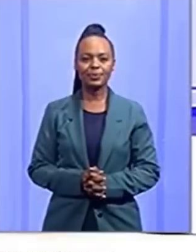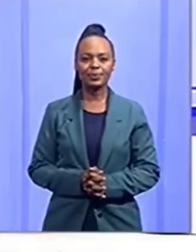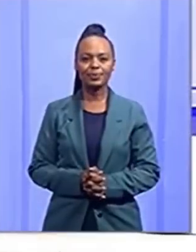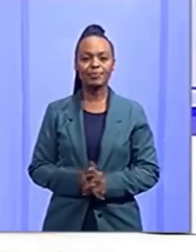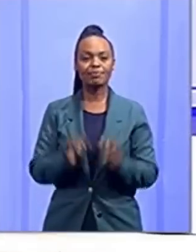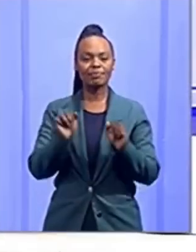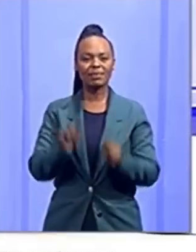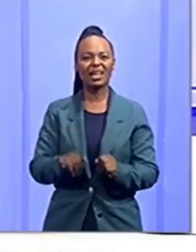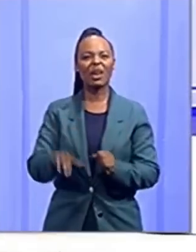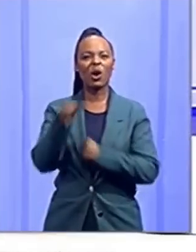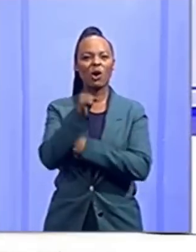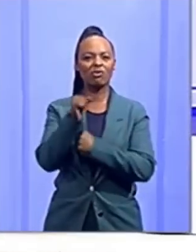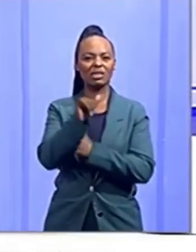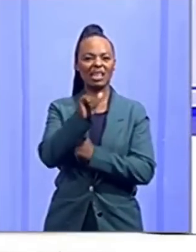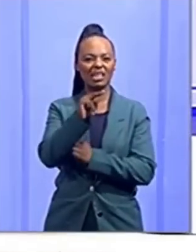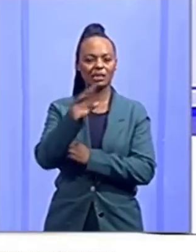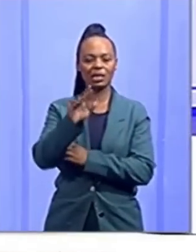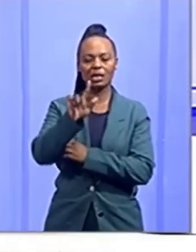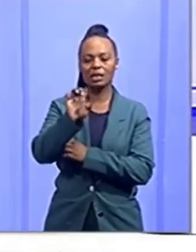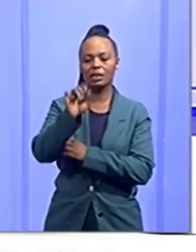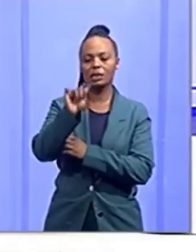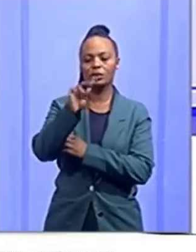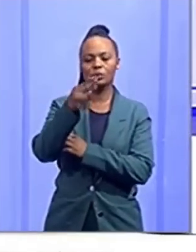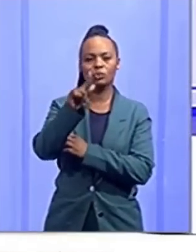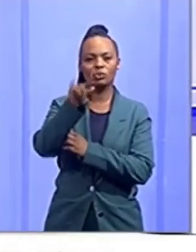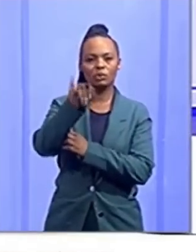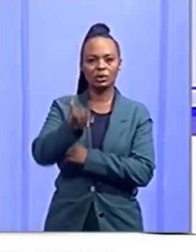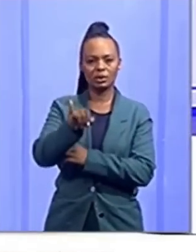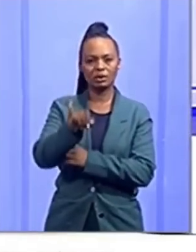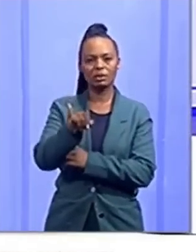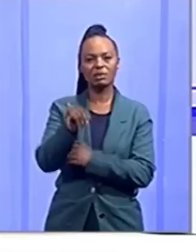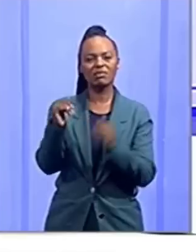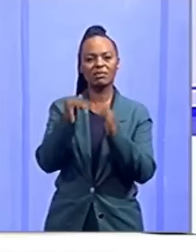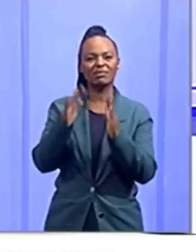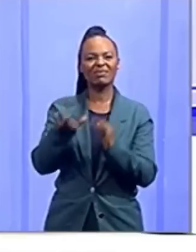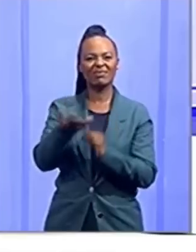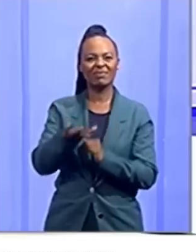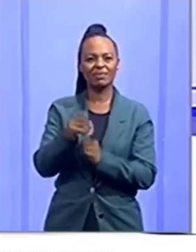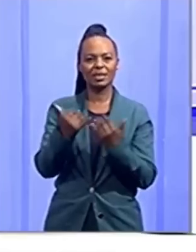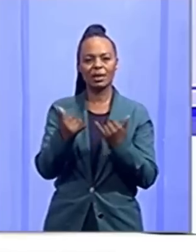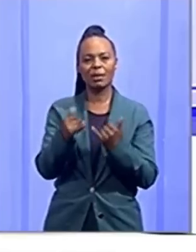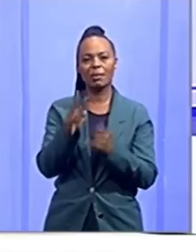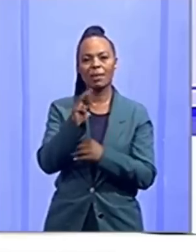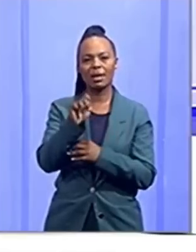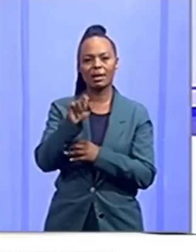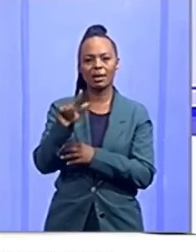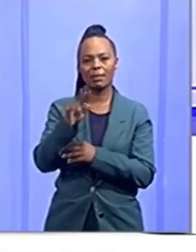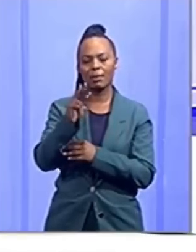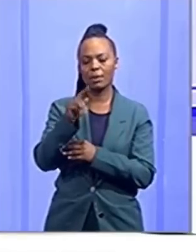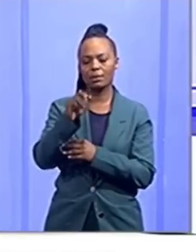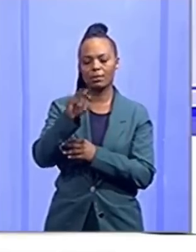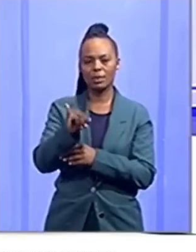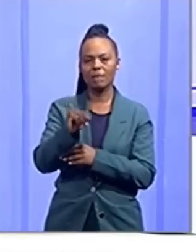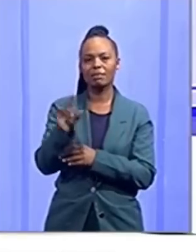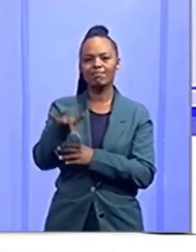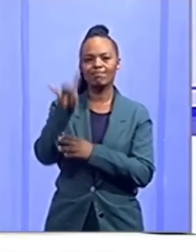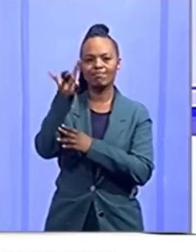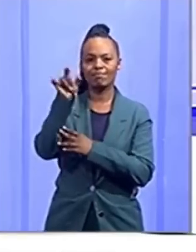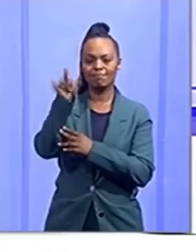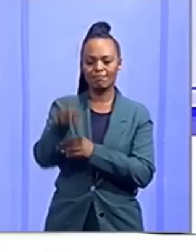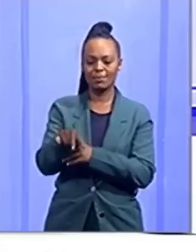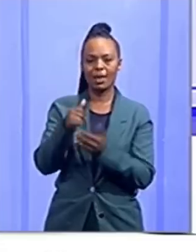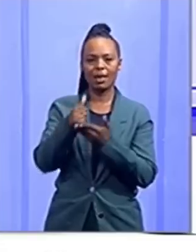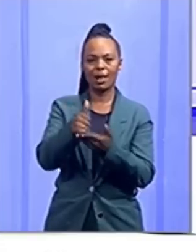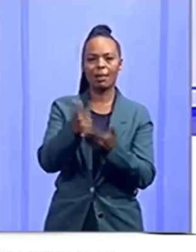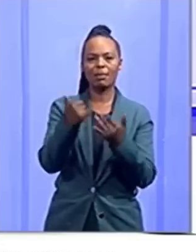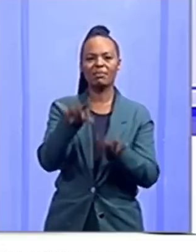Lethuli House ngoka motlatsa monna setulo wa pele wa ANC kwa KwaZulu-Natal Michael Mabuyakhulu go thusa setlhopha sa wene sa